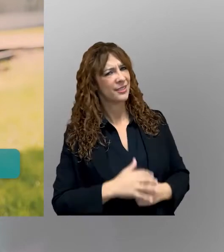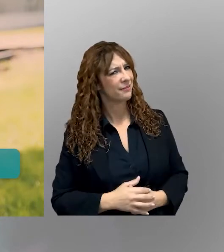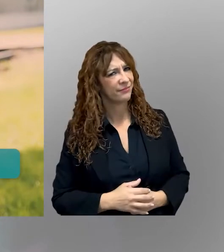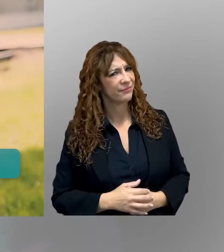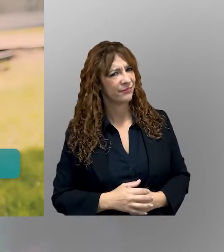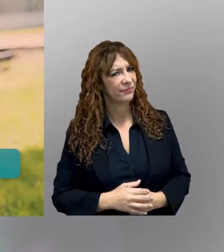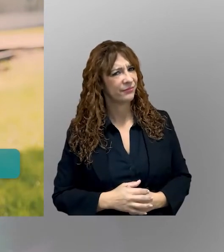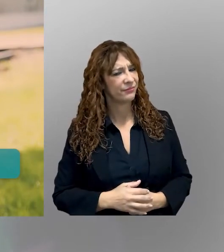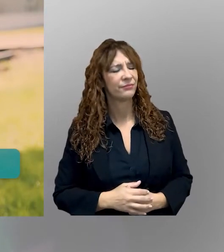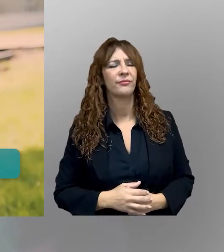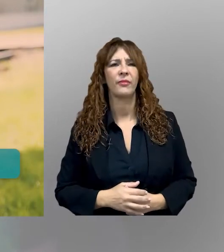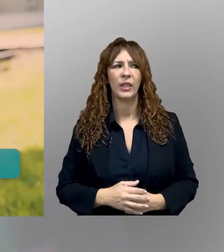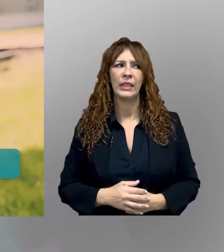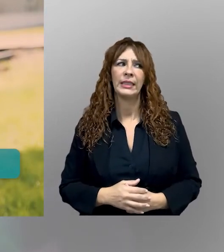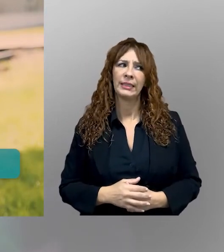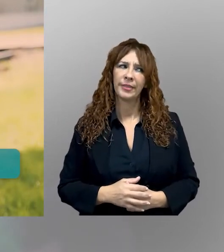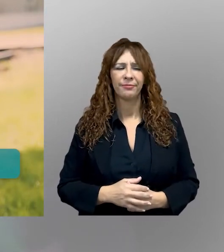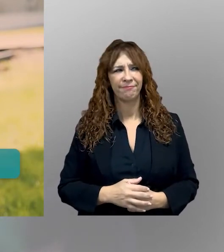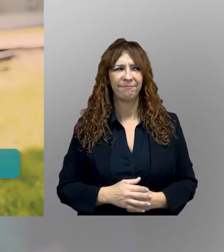lack of communication,